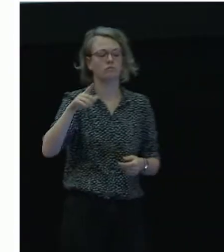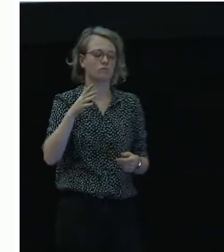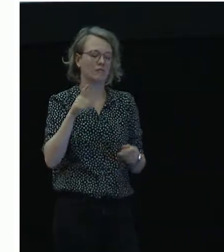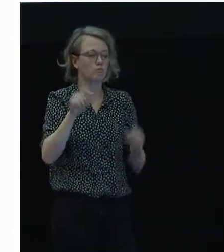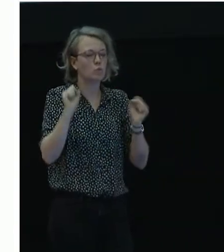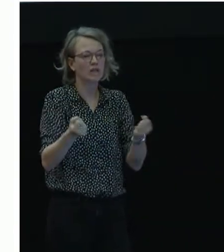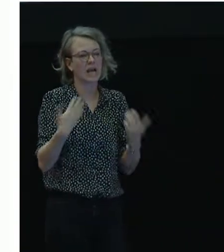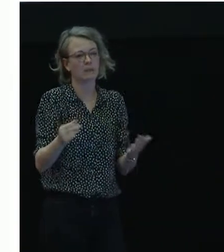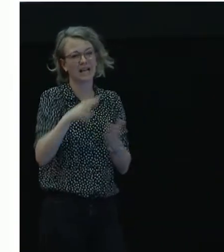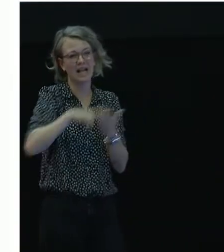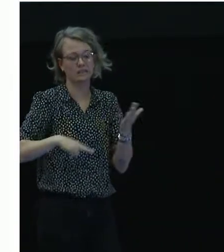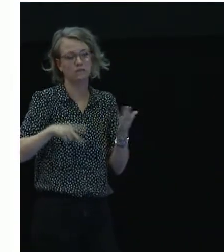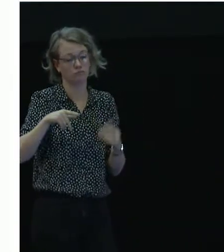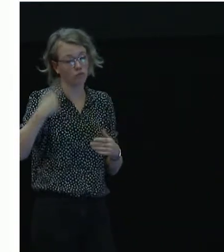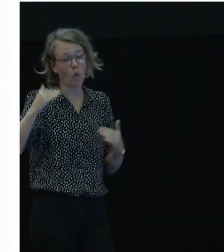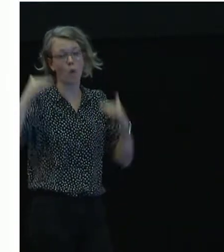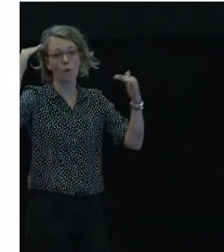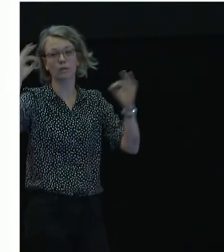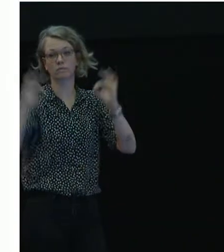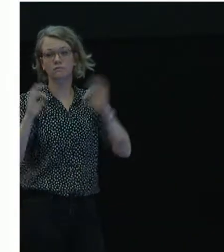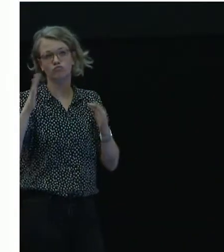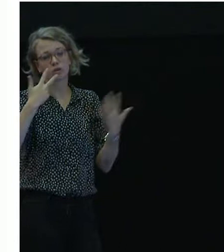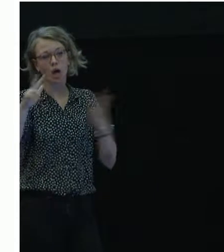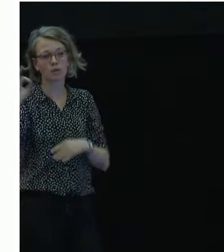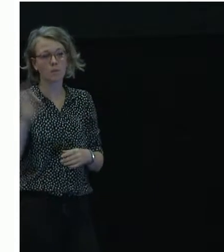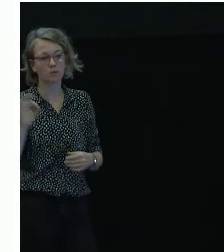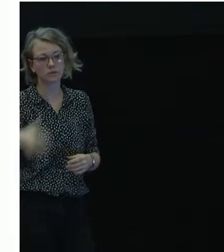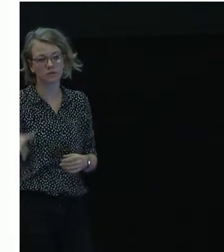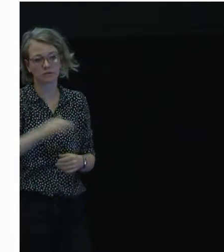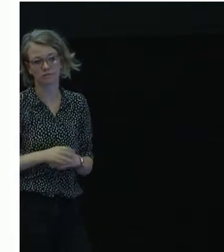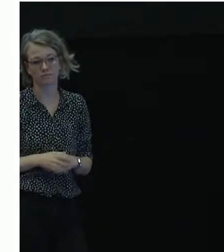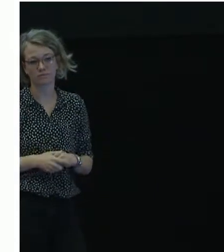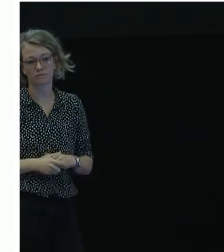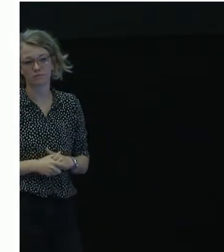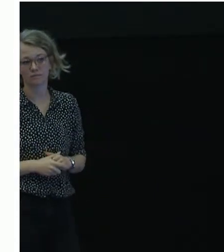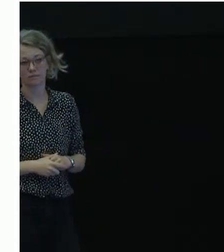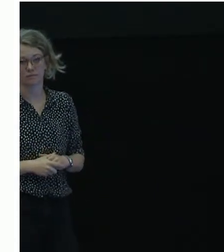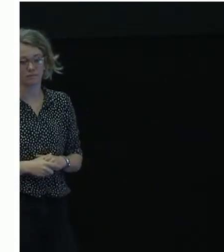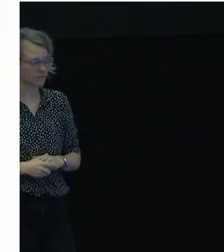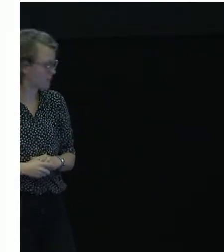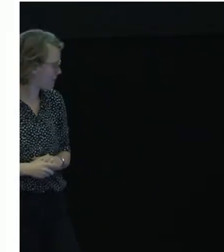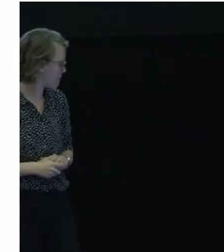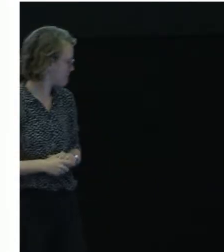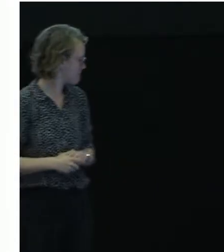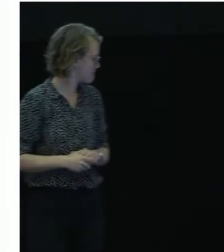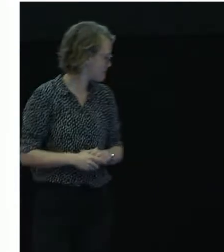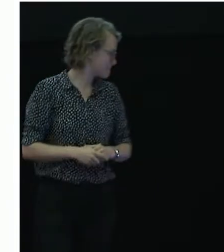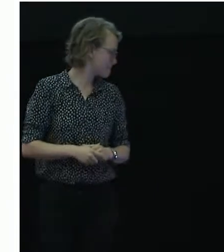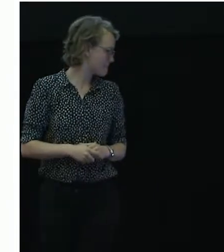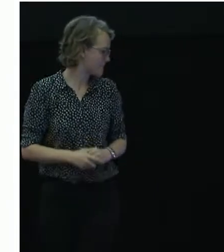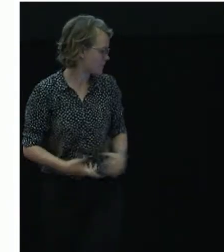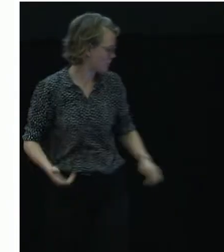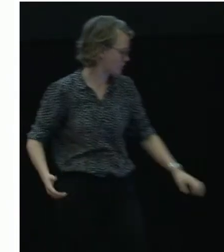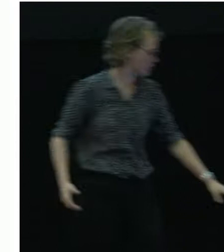For deaf people who have issues with reading, this percentage is even higher. It's as high